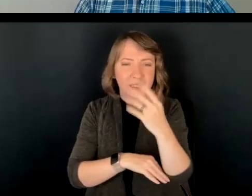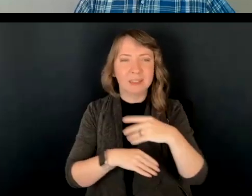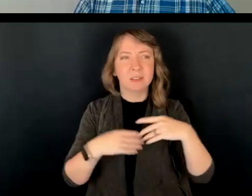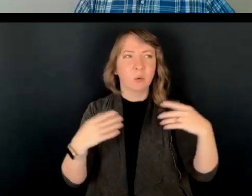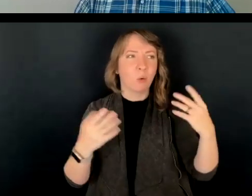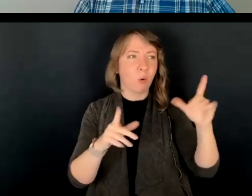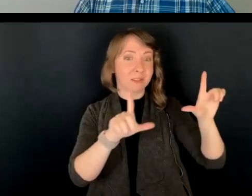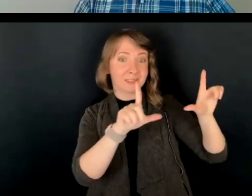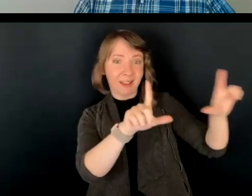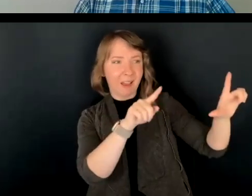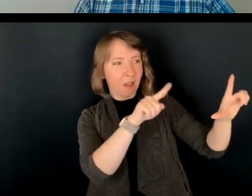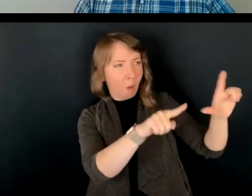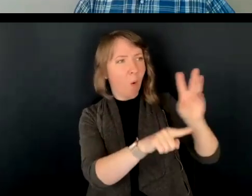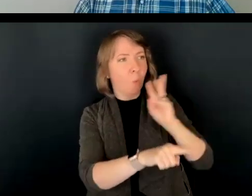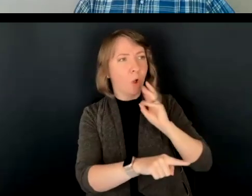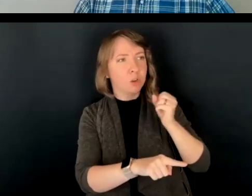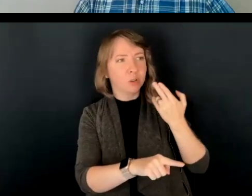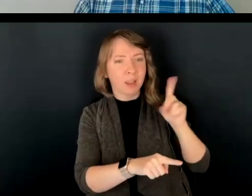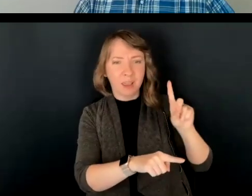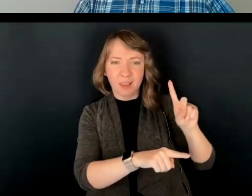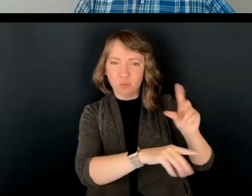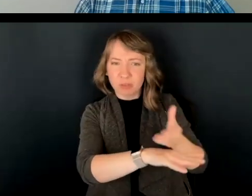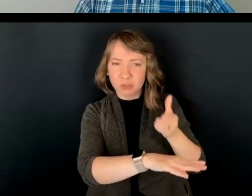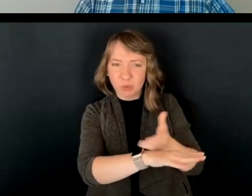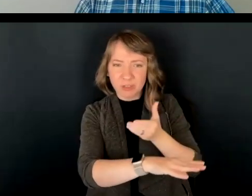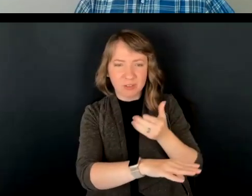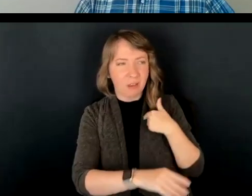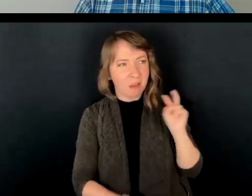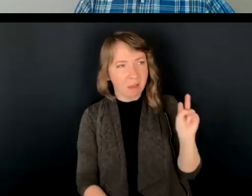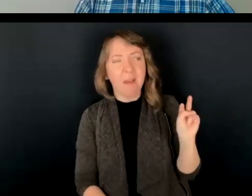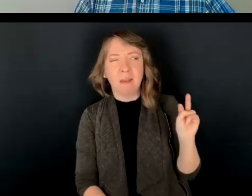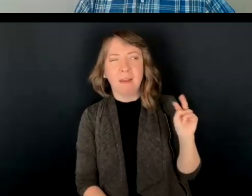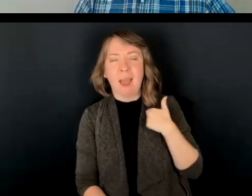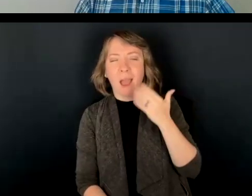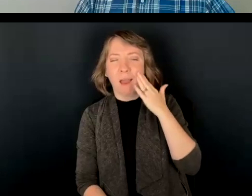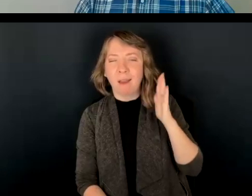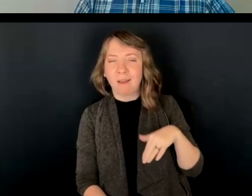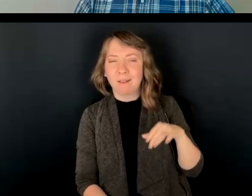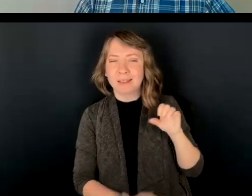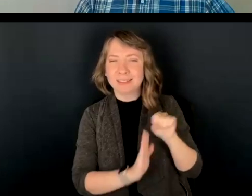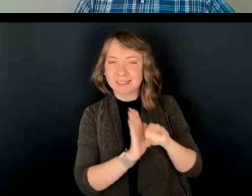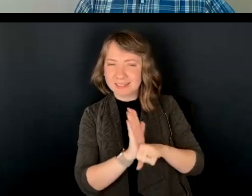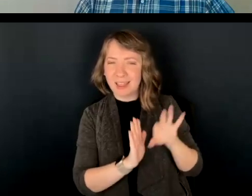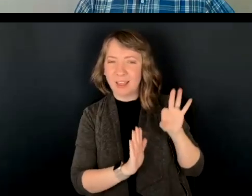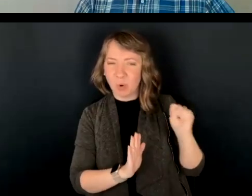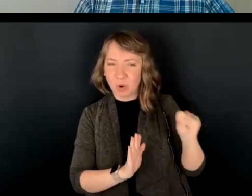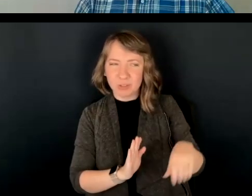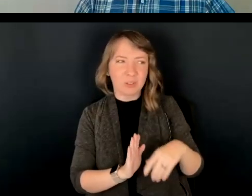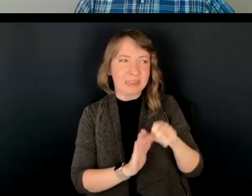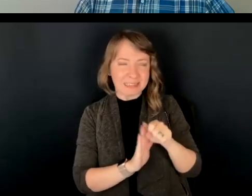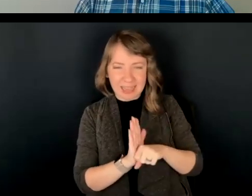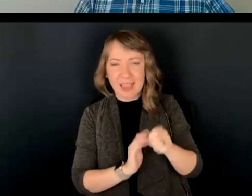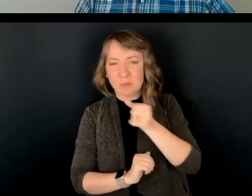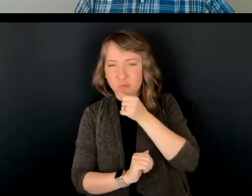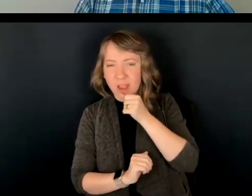restoration, oftentimes I know that state forest service and state and private forestry have a part